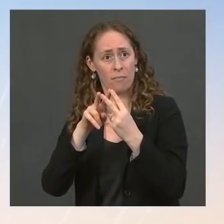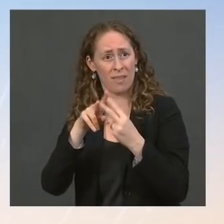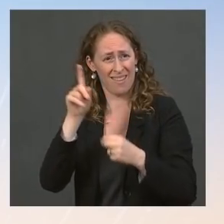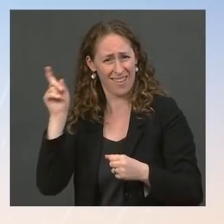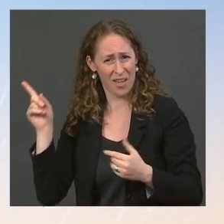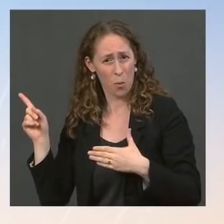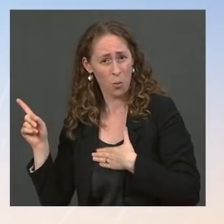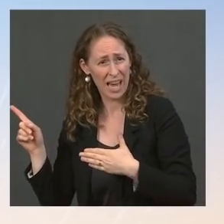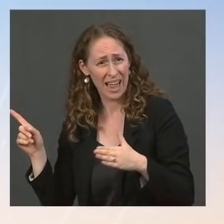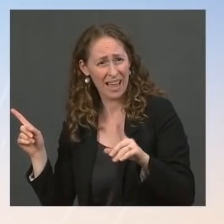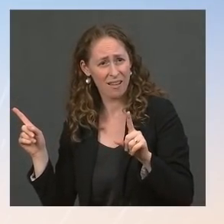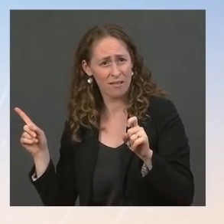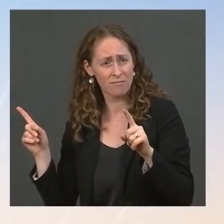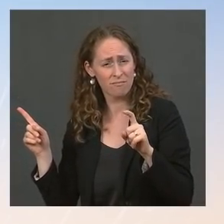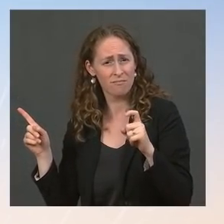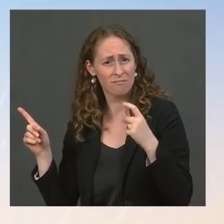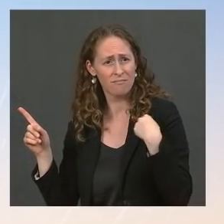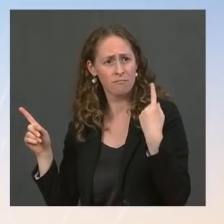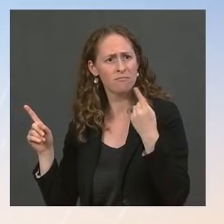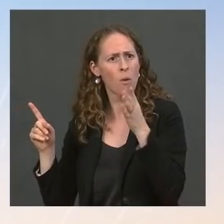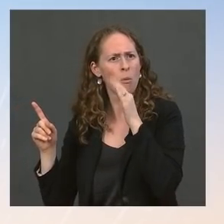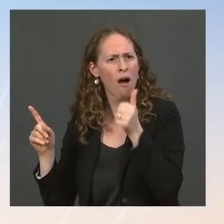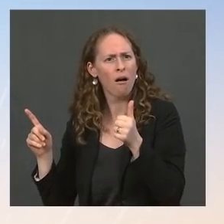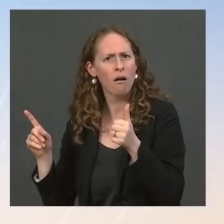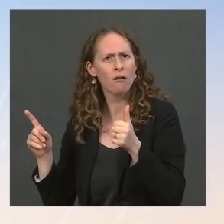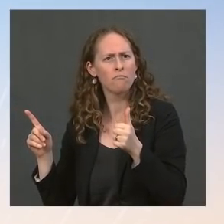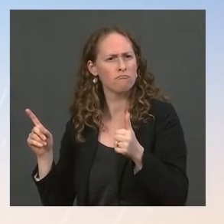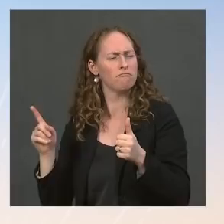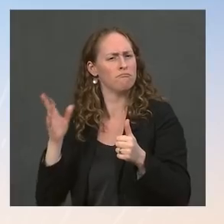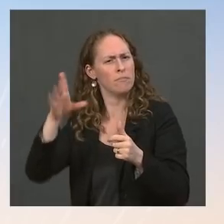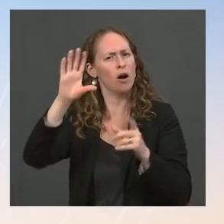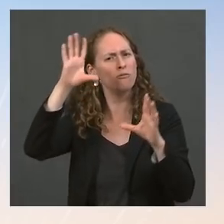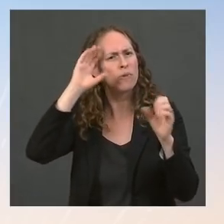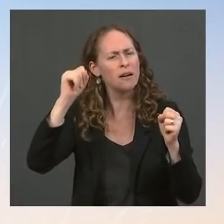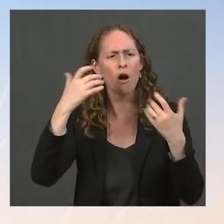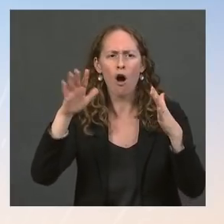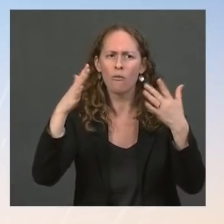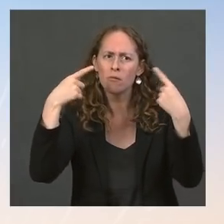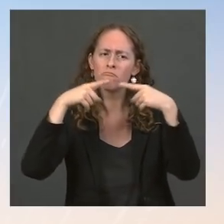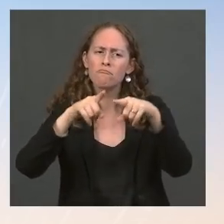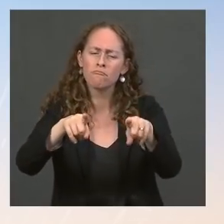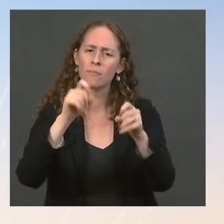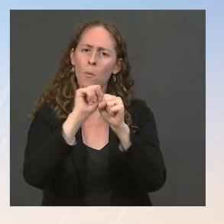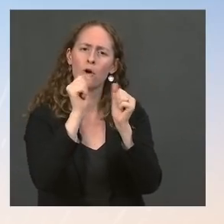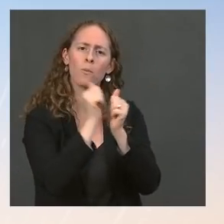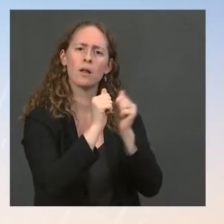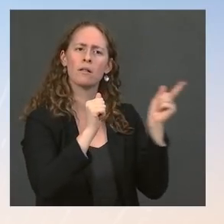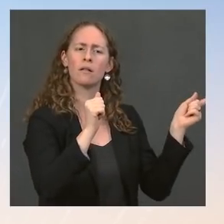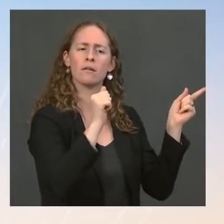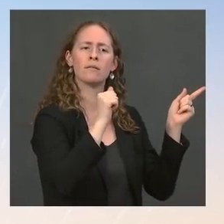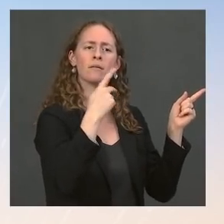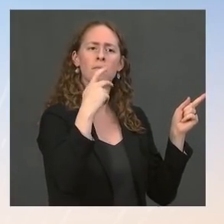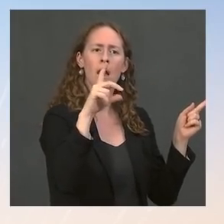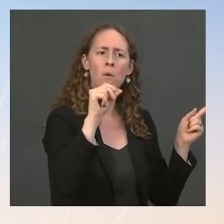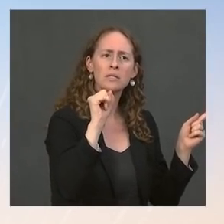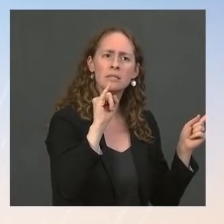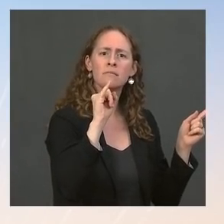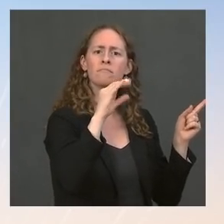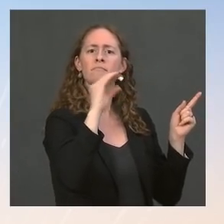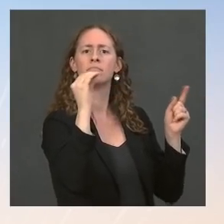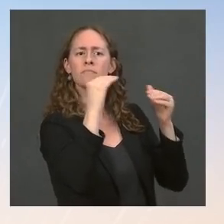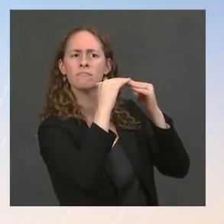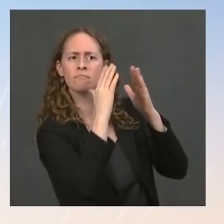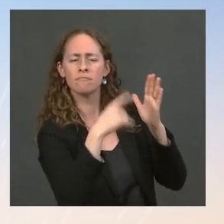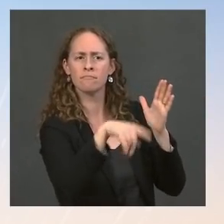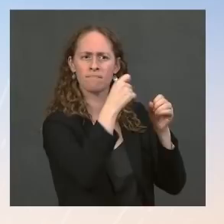not, why not? The president is working in lockstep with Speaker Pelosi, the leader of the Democratic caucus, about how to get both